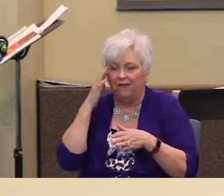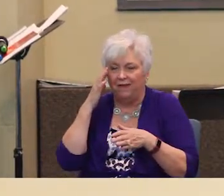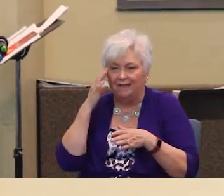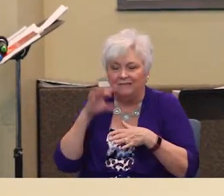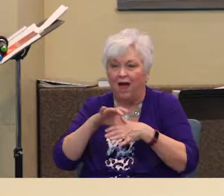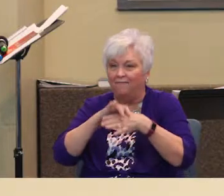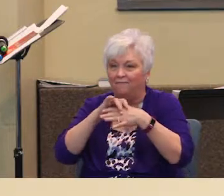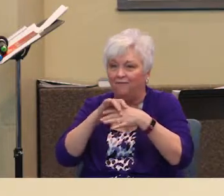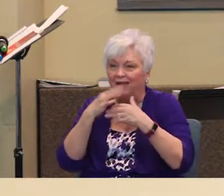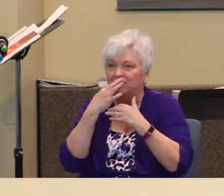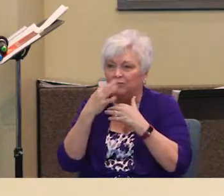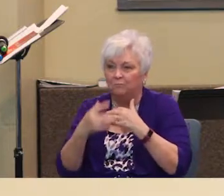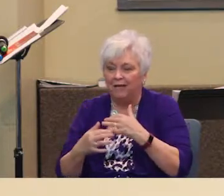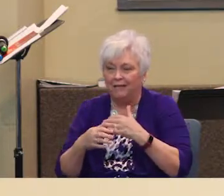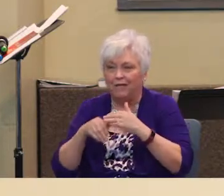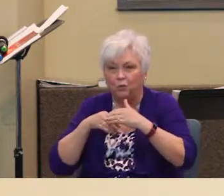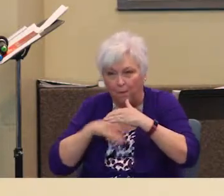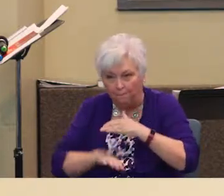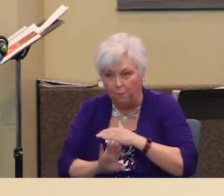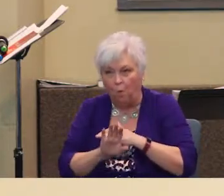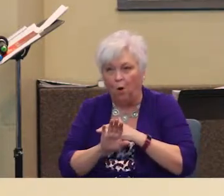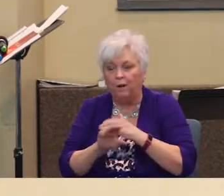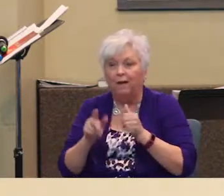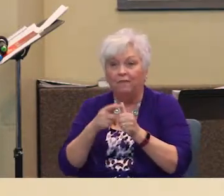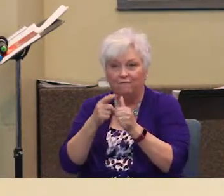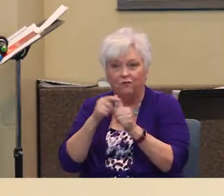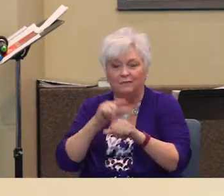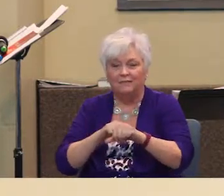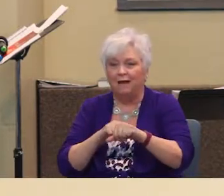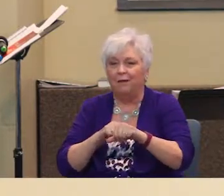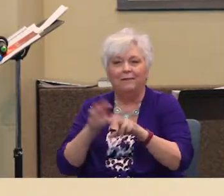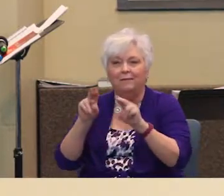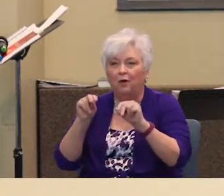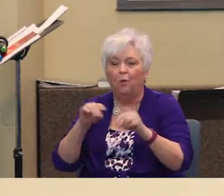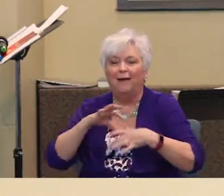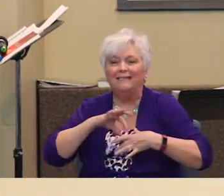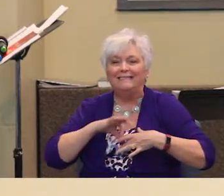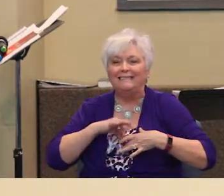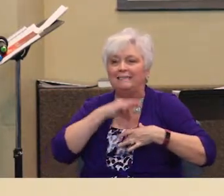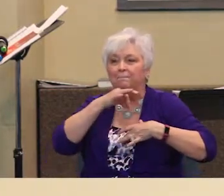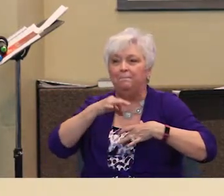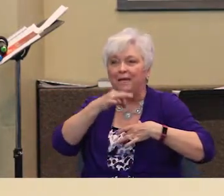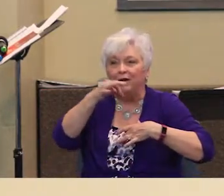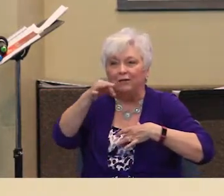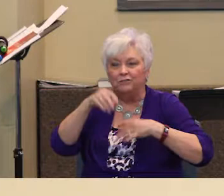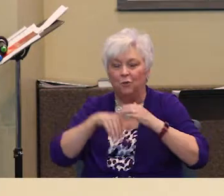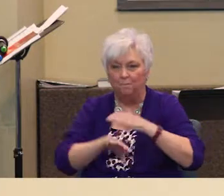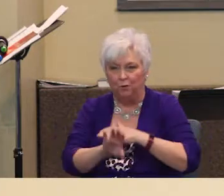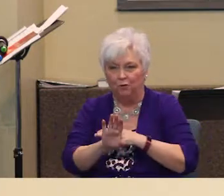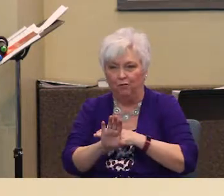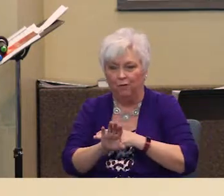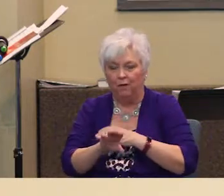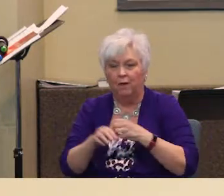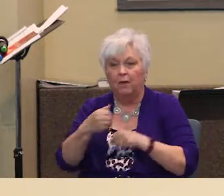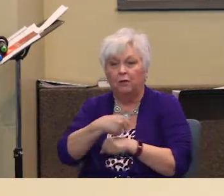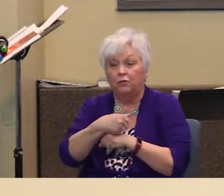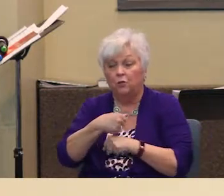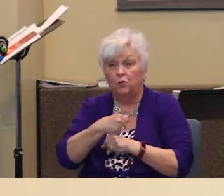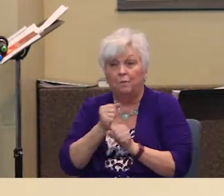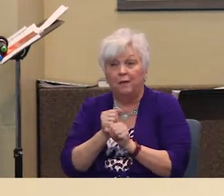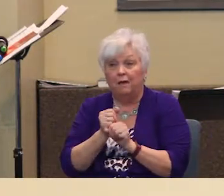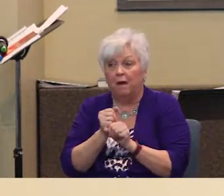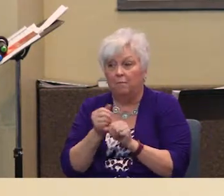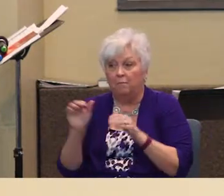not like you were born the first time. It's a spiritual birth. You become, as Paul says, a new creation, something that